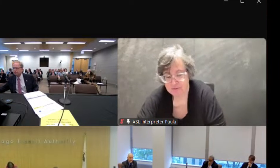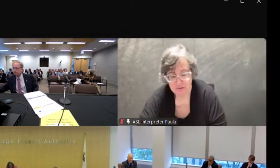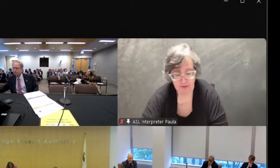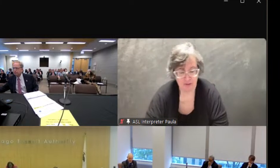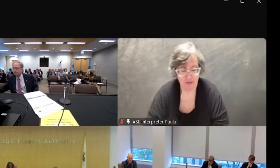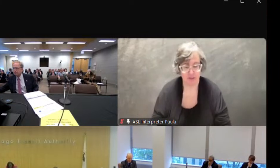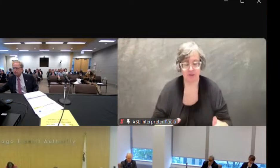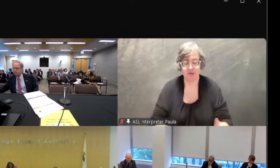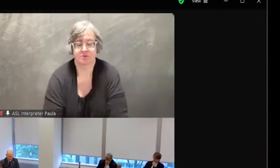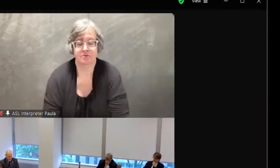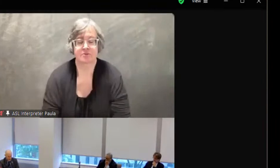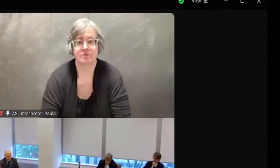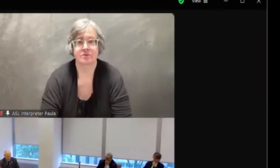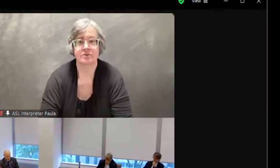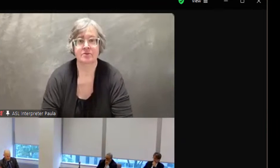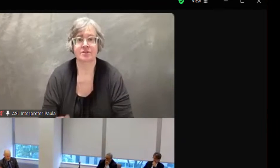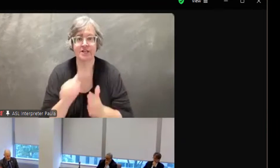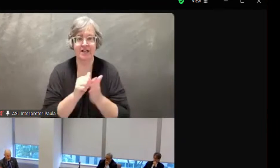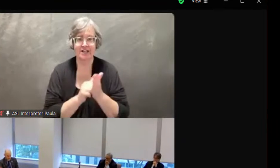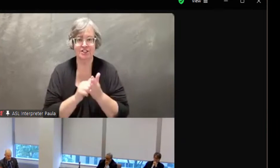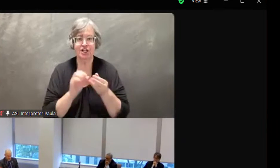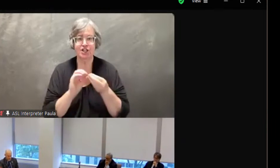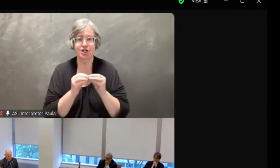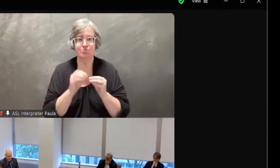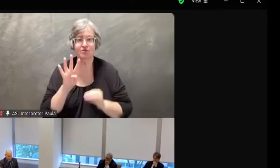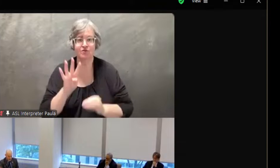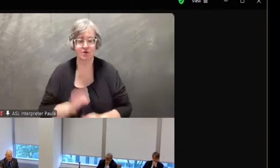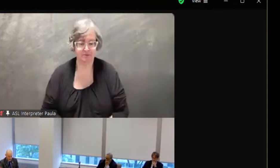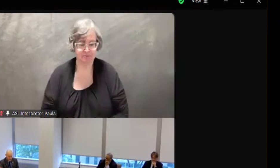4. Agenda item 4 is